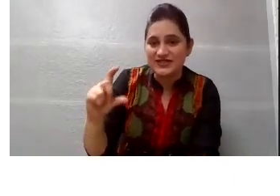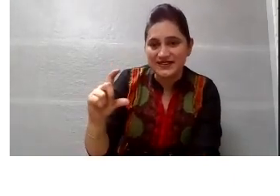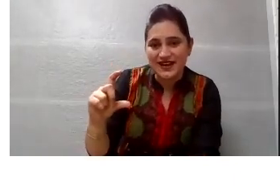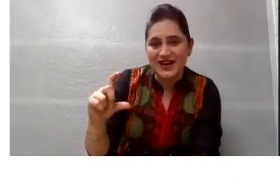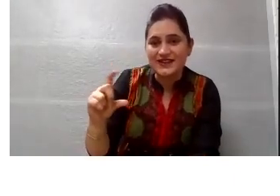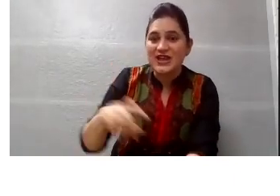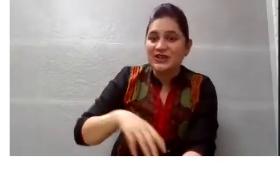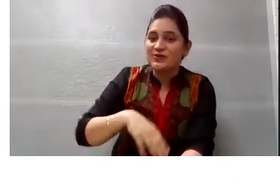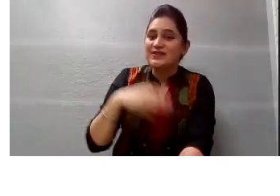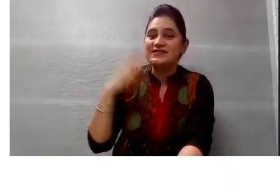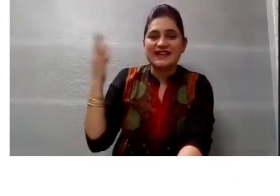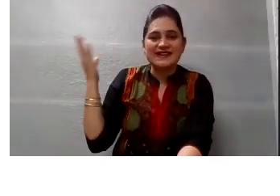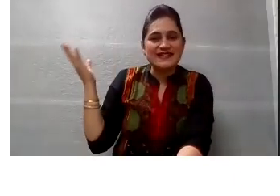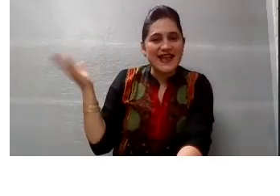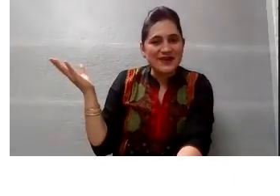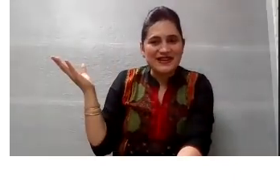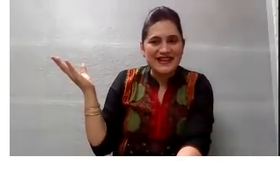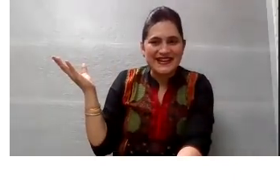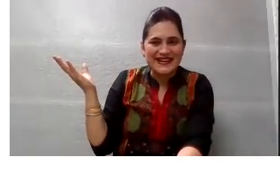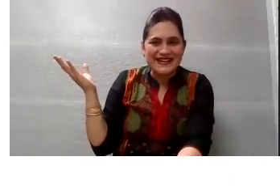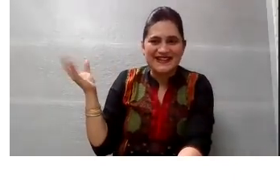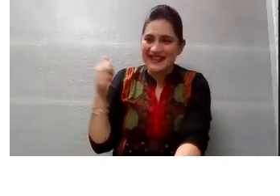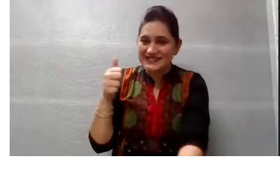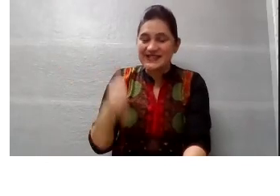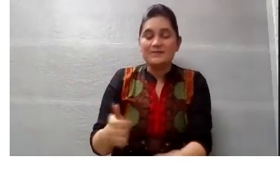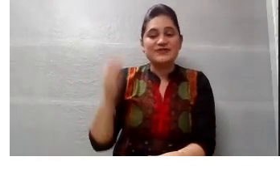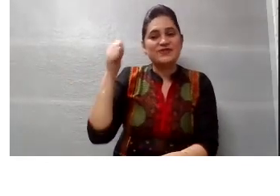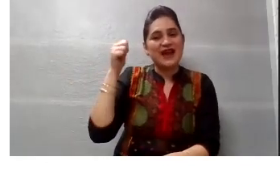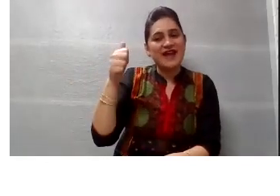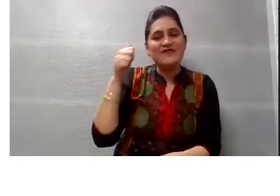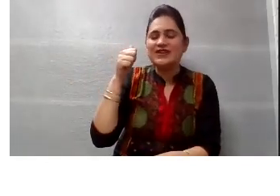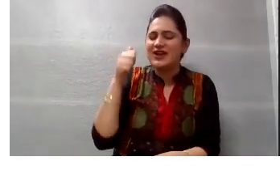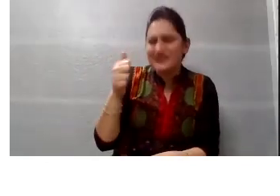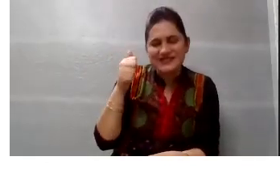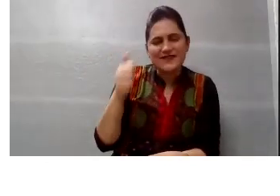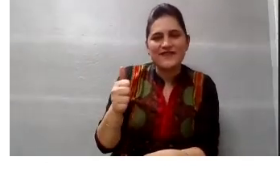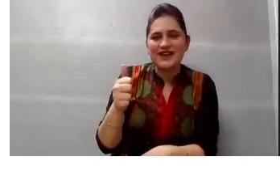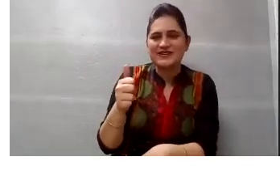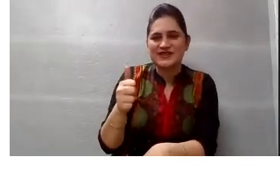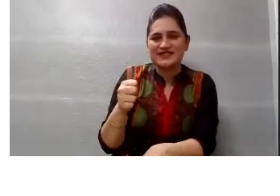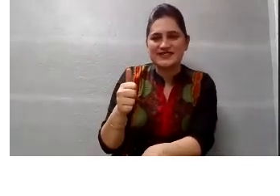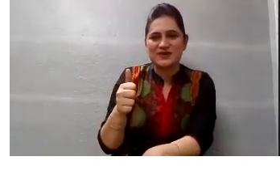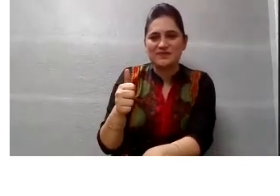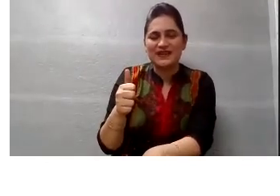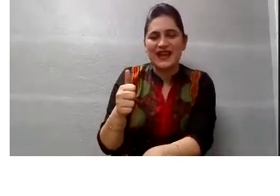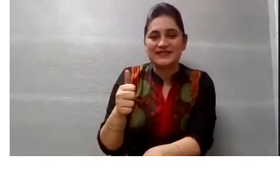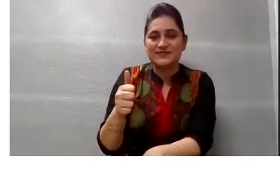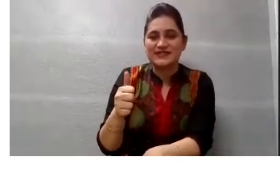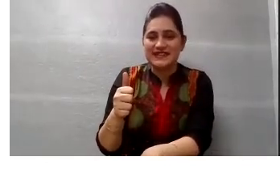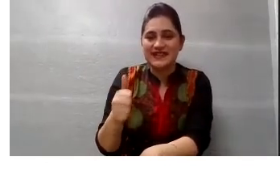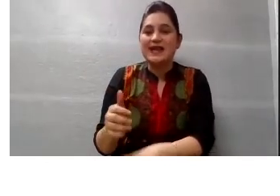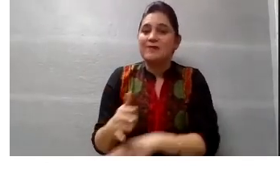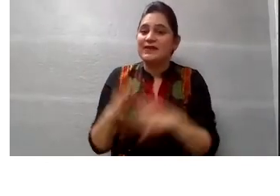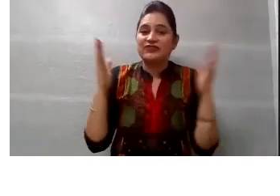is written on the card. You will say it loudly. Yes. So have lots of fun doing this home play